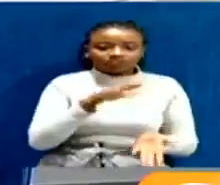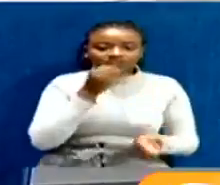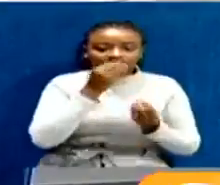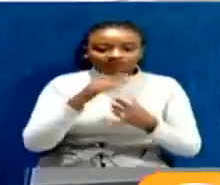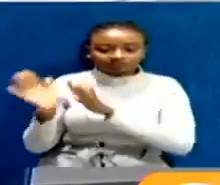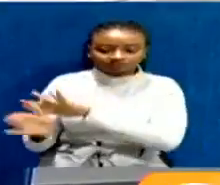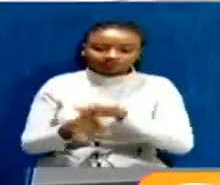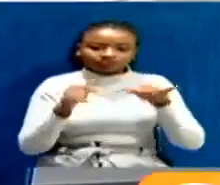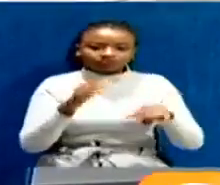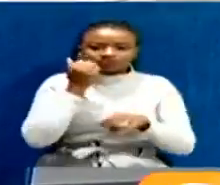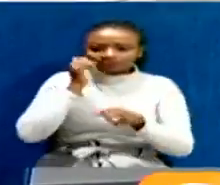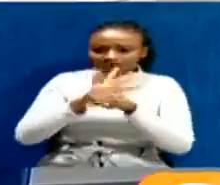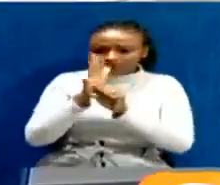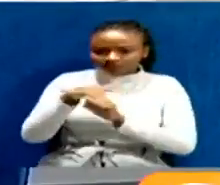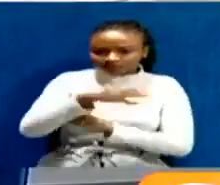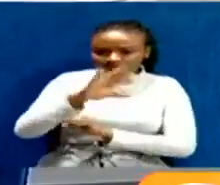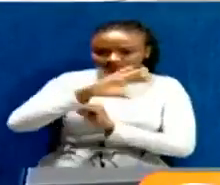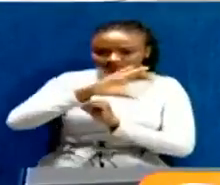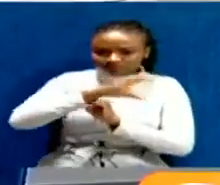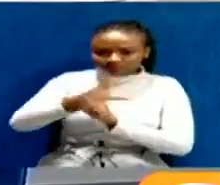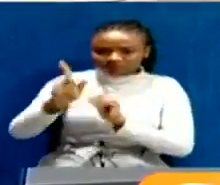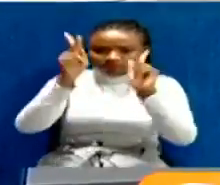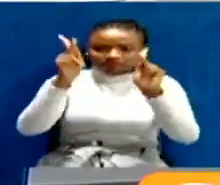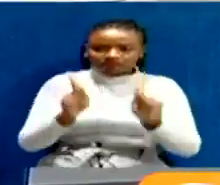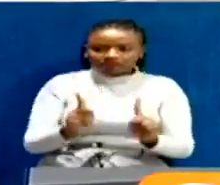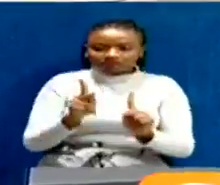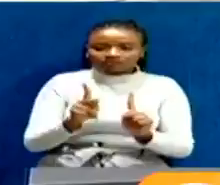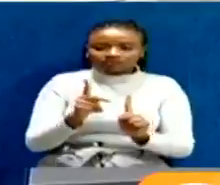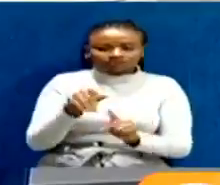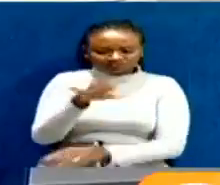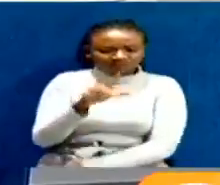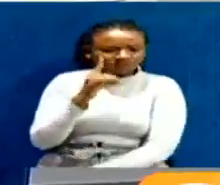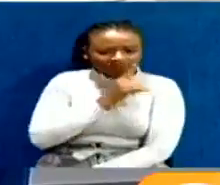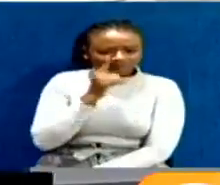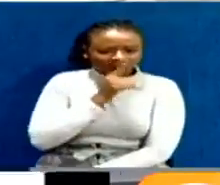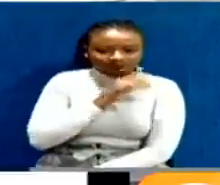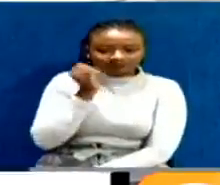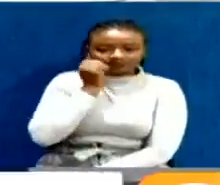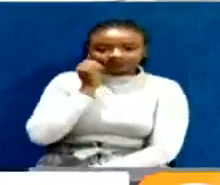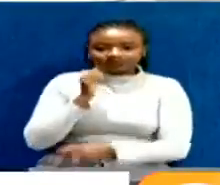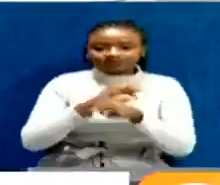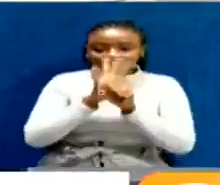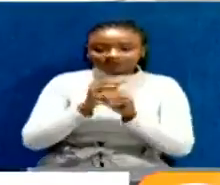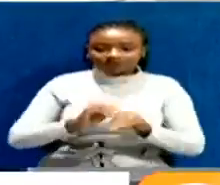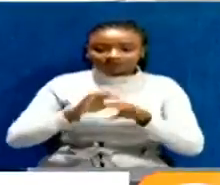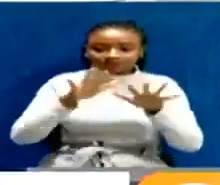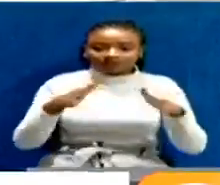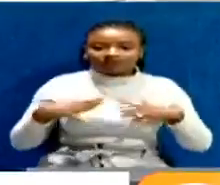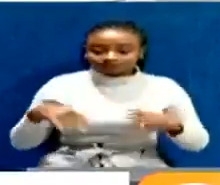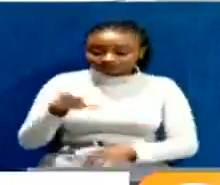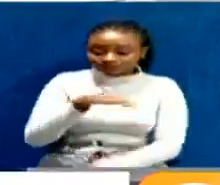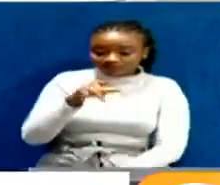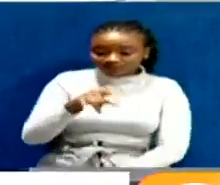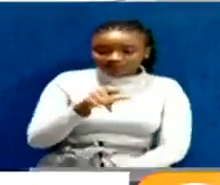Let's talk about the COVID-19 numbers. And in Kisumu County, which has now become the latest epicenter for COVID-19, the spike has forced the